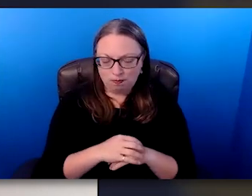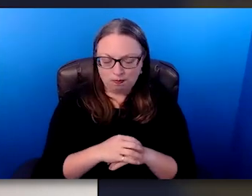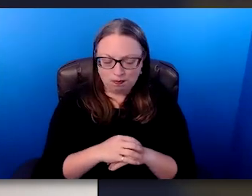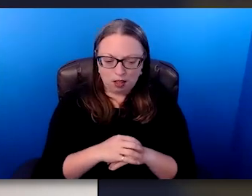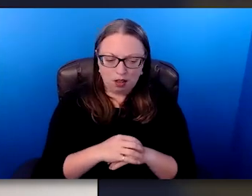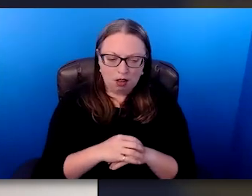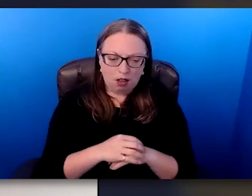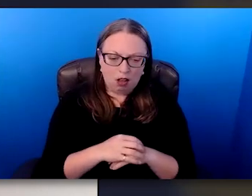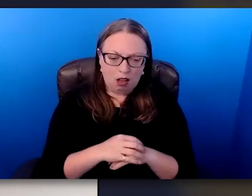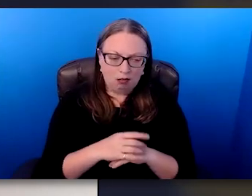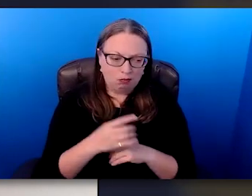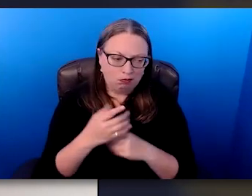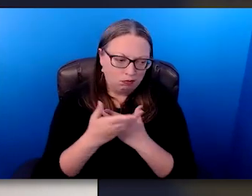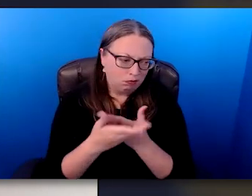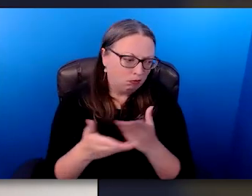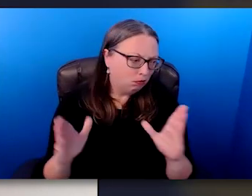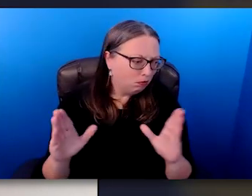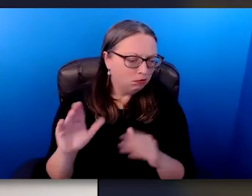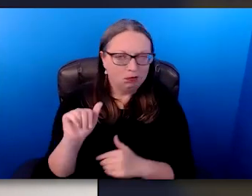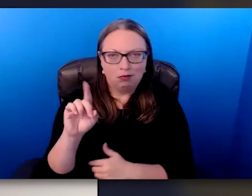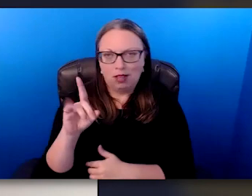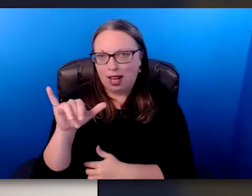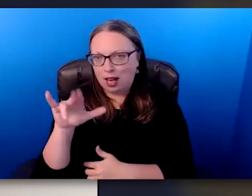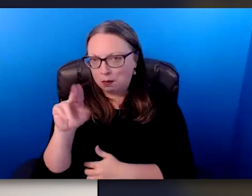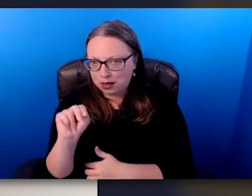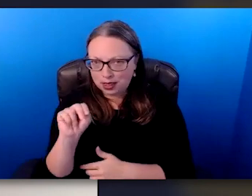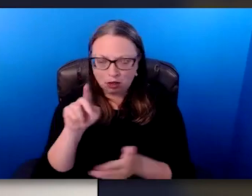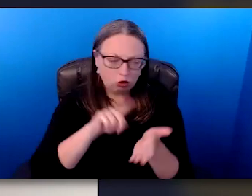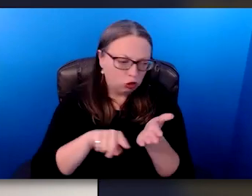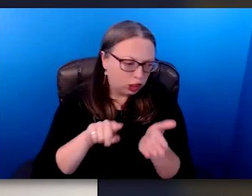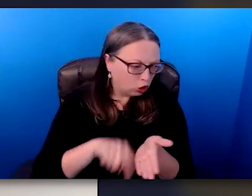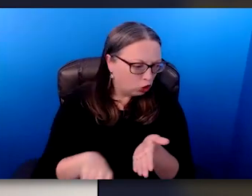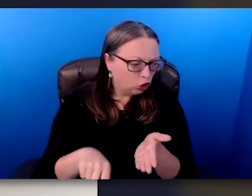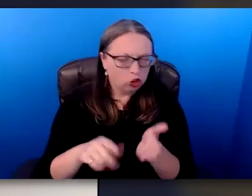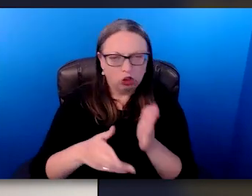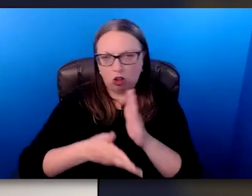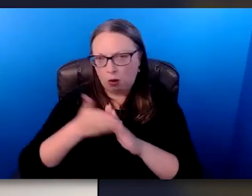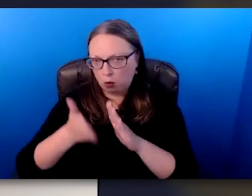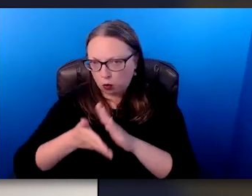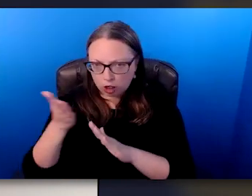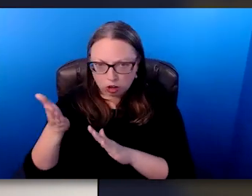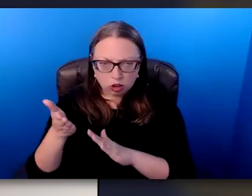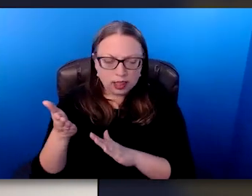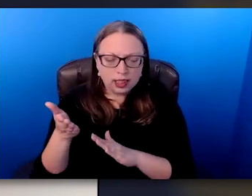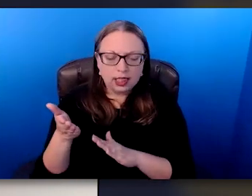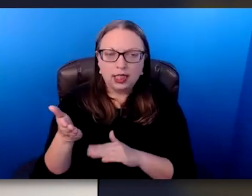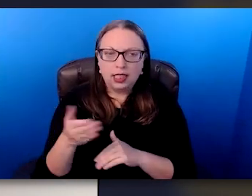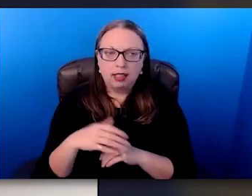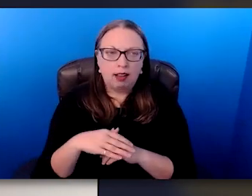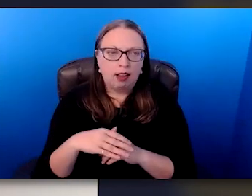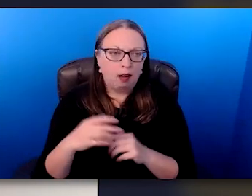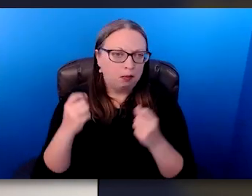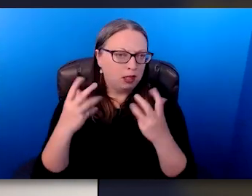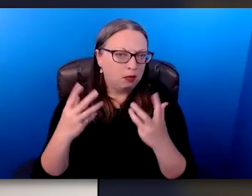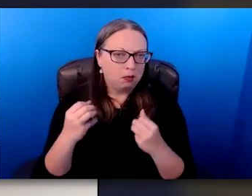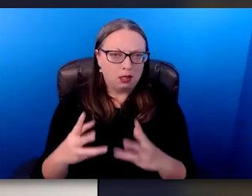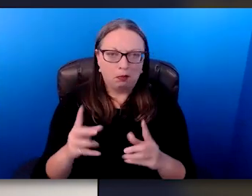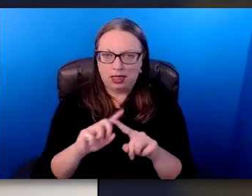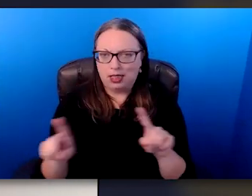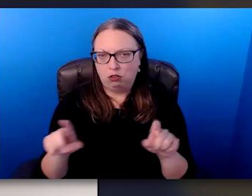foundationally across administration, across research, or across operations in many, many different